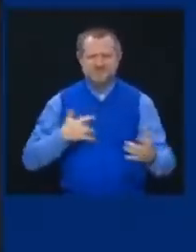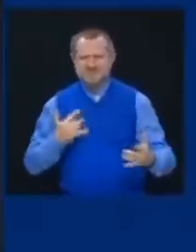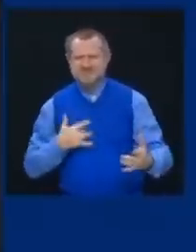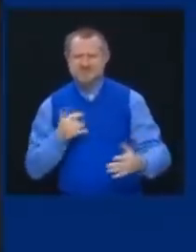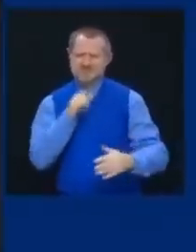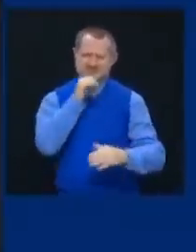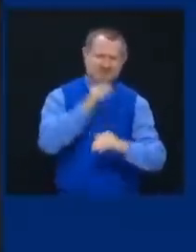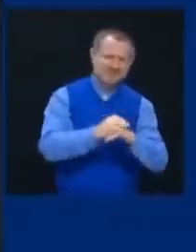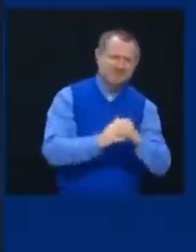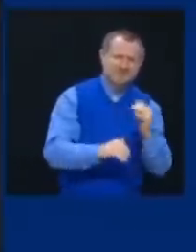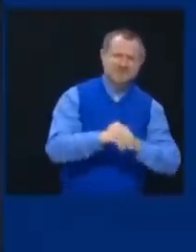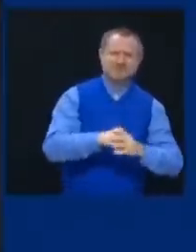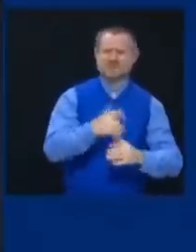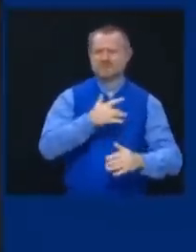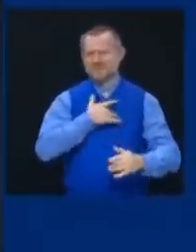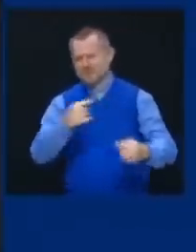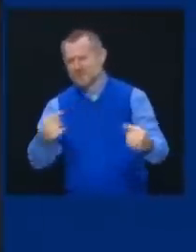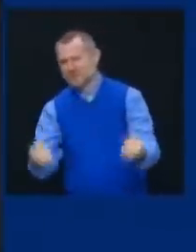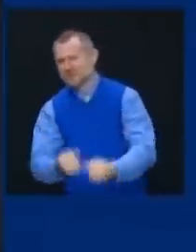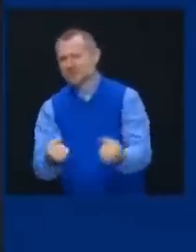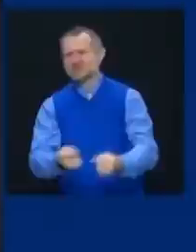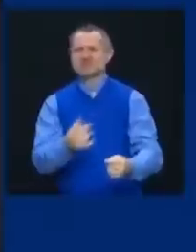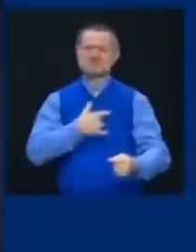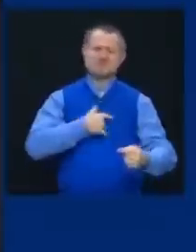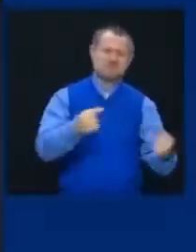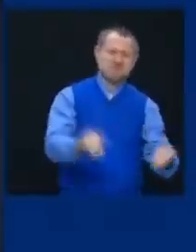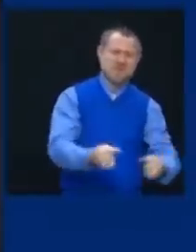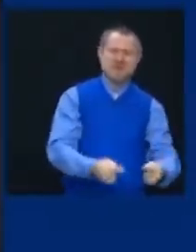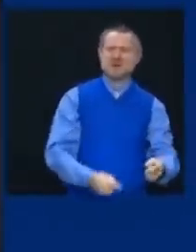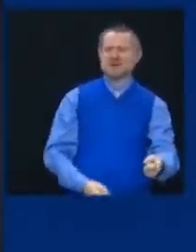uncomfortable, felt hurt, felt pain